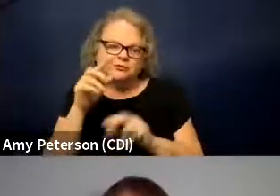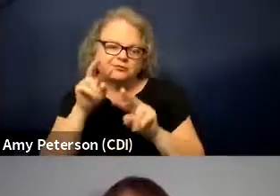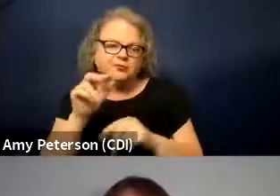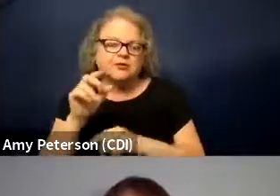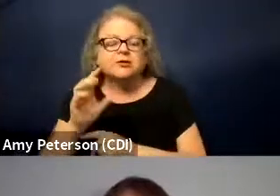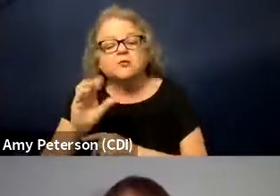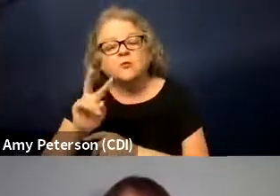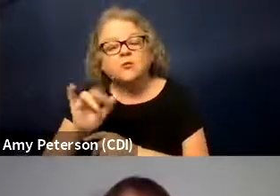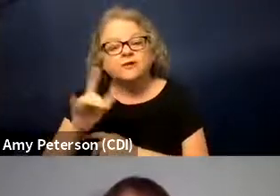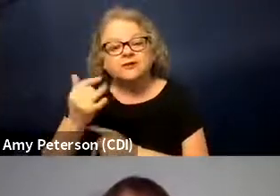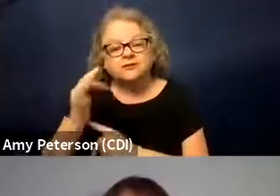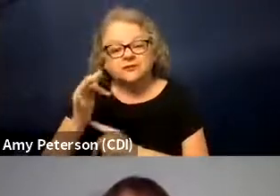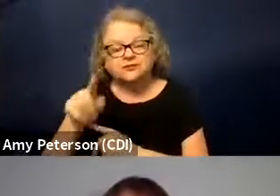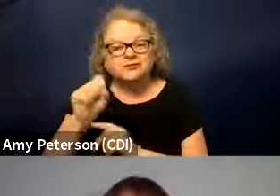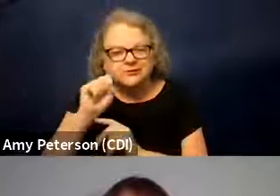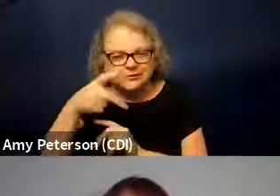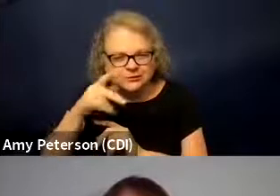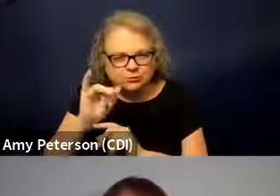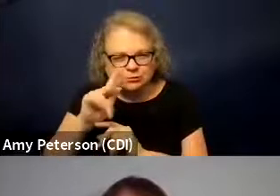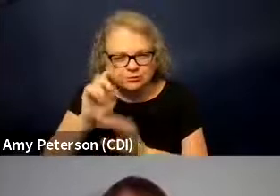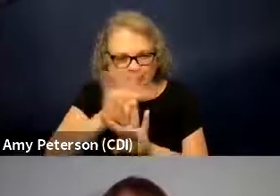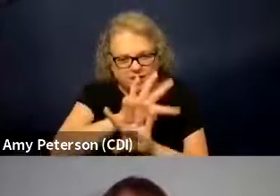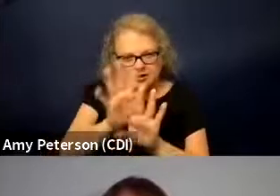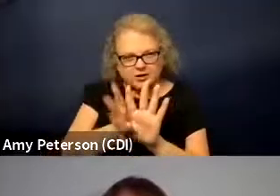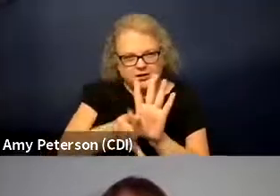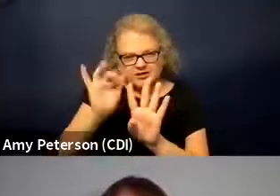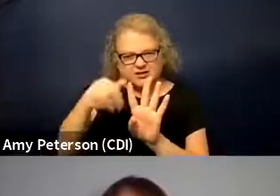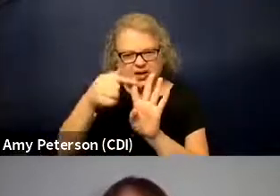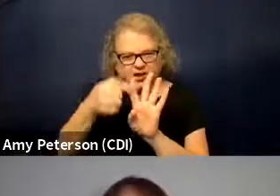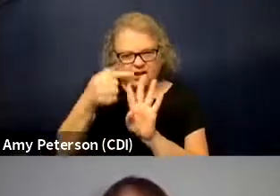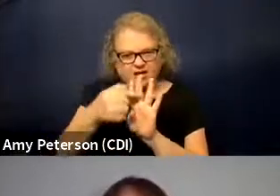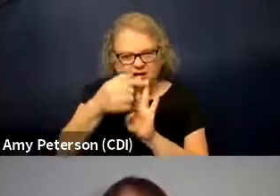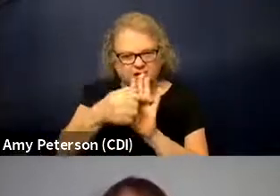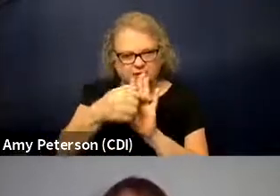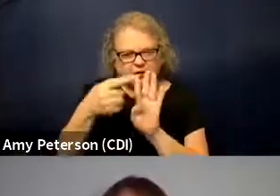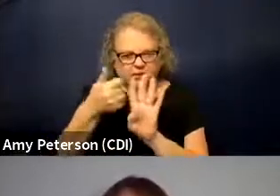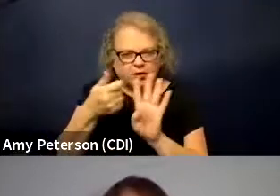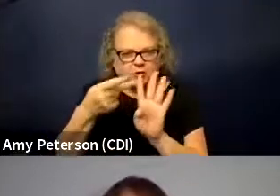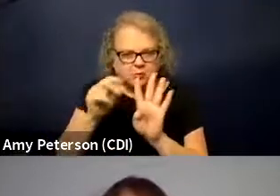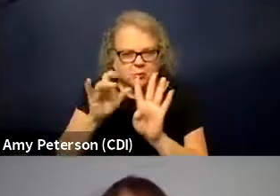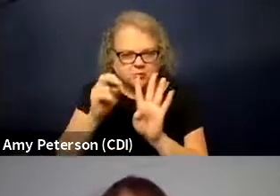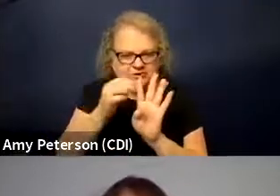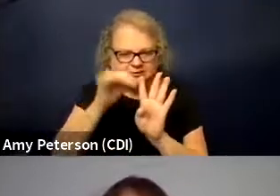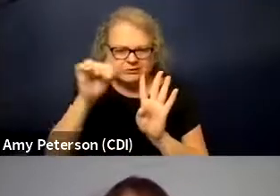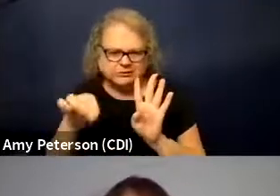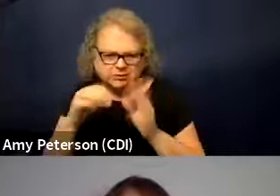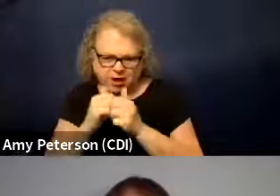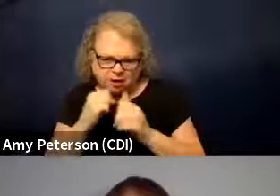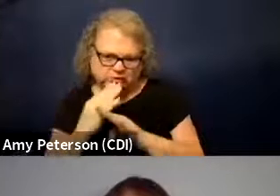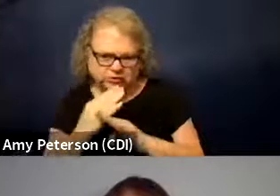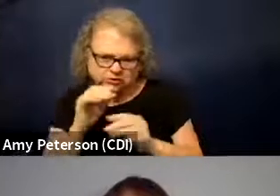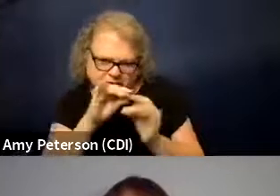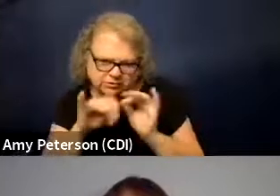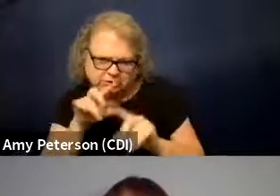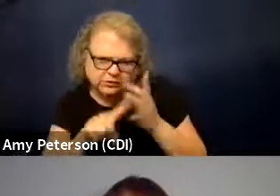animals as early as February of 2020, and then could test it in humans starting